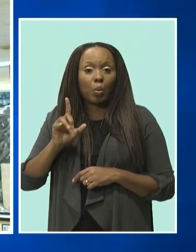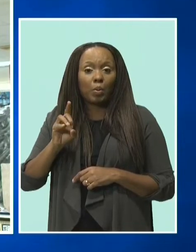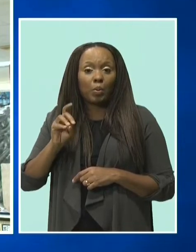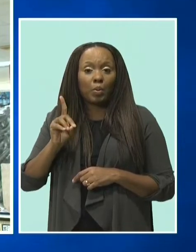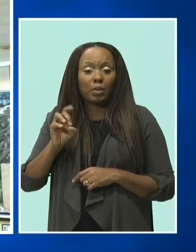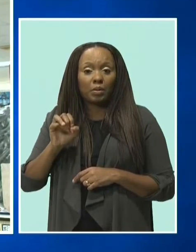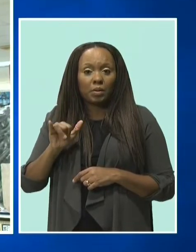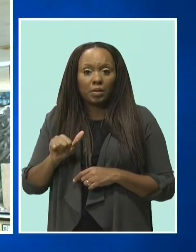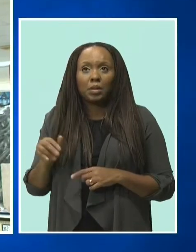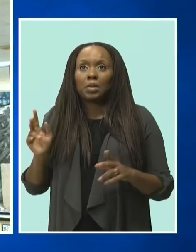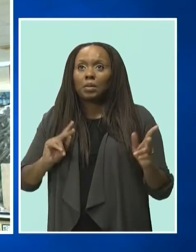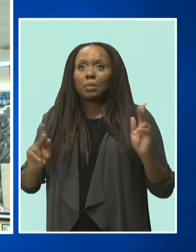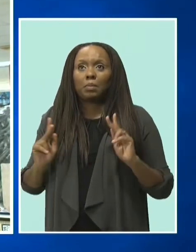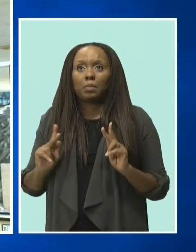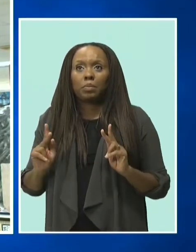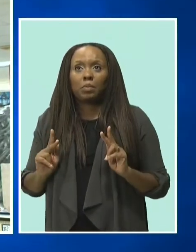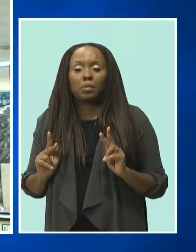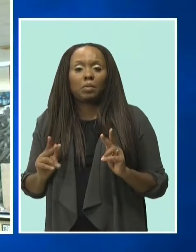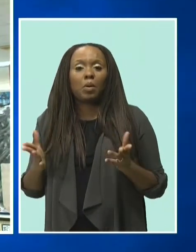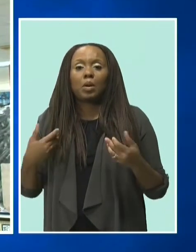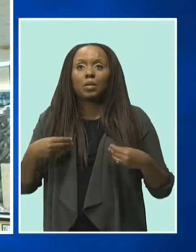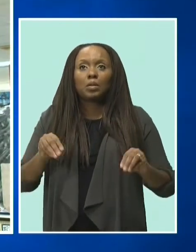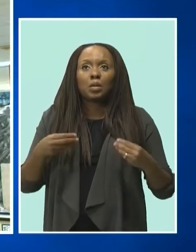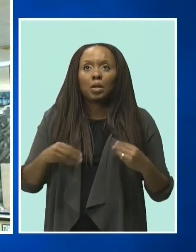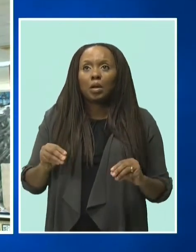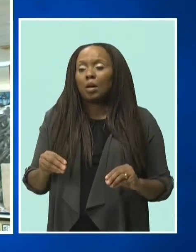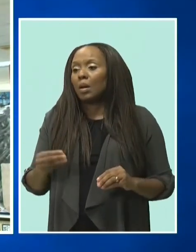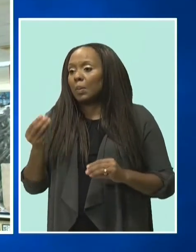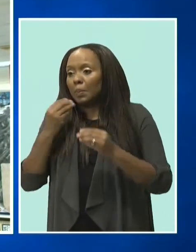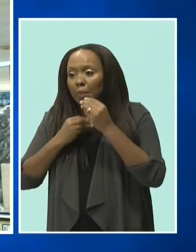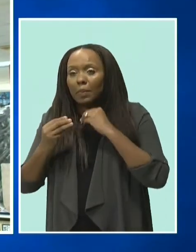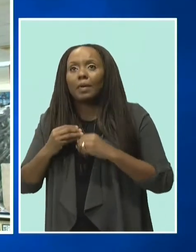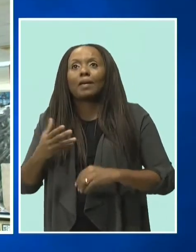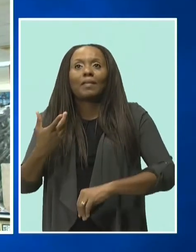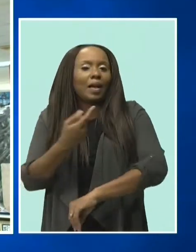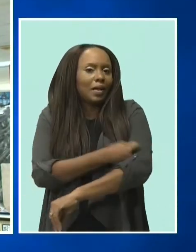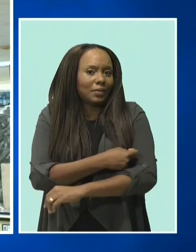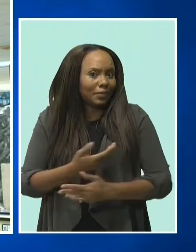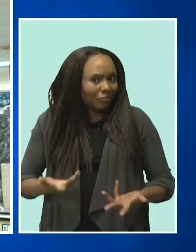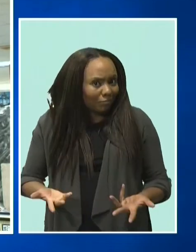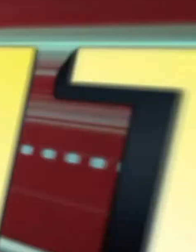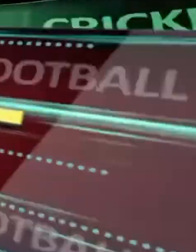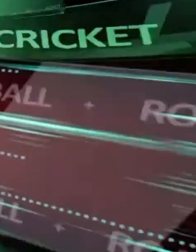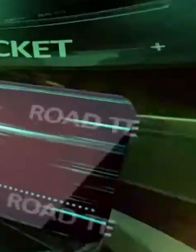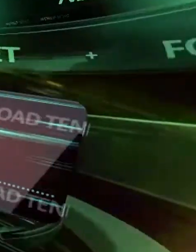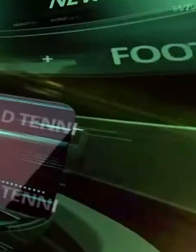turnout there for people to just do some shopping, grab some lunch, and have a vaccine. You can't go wrong with that.